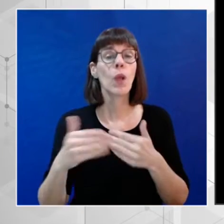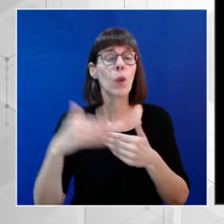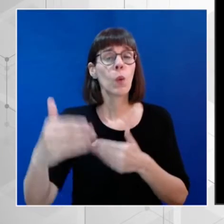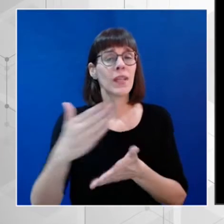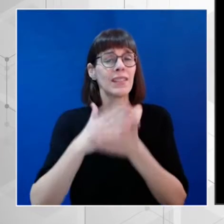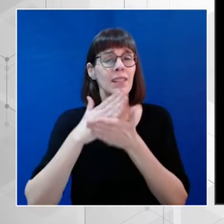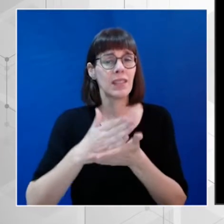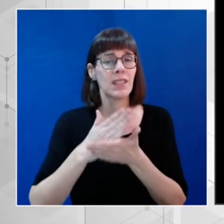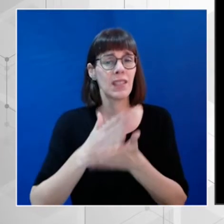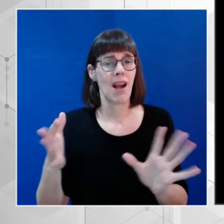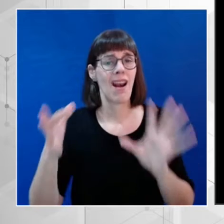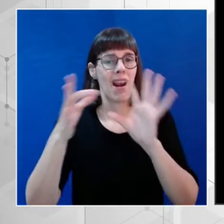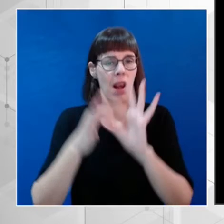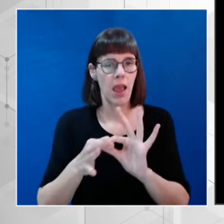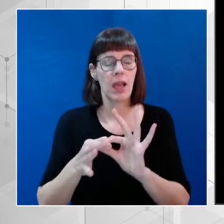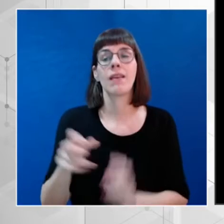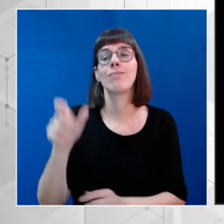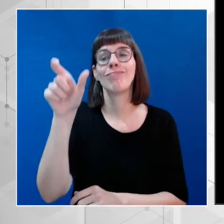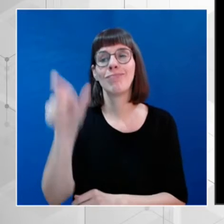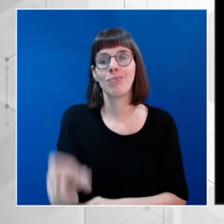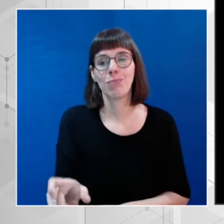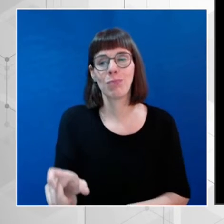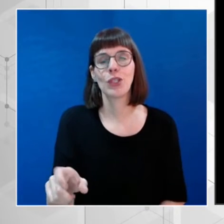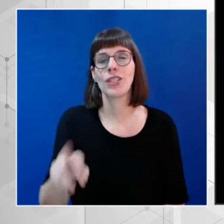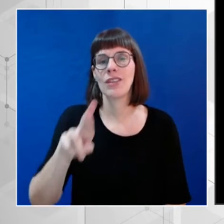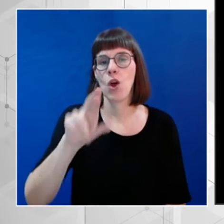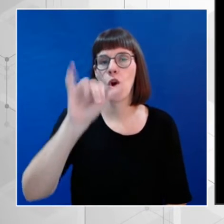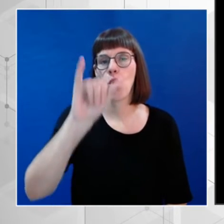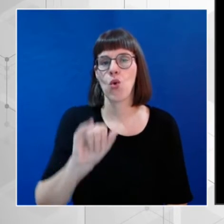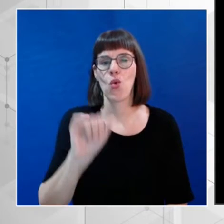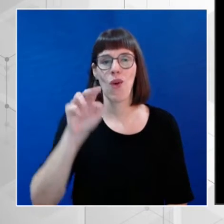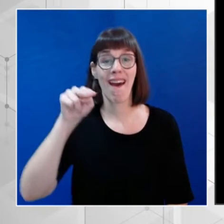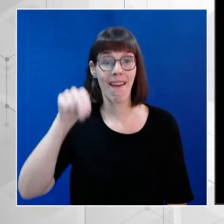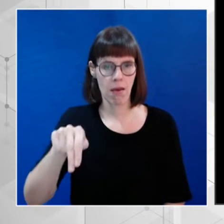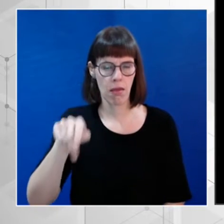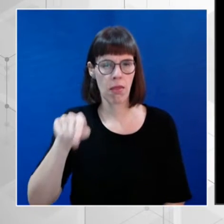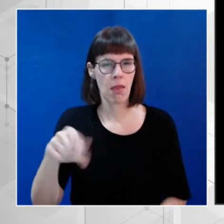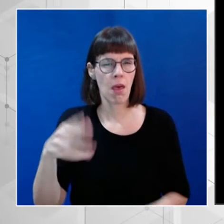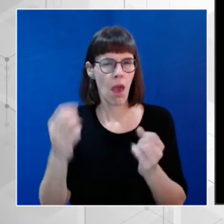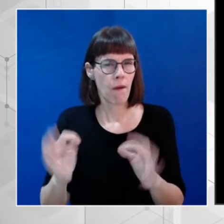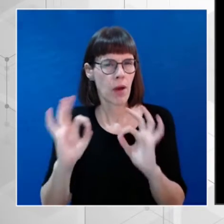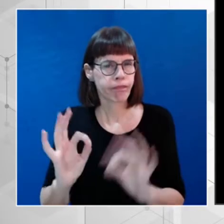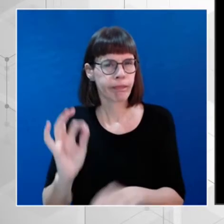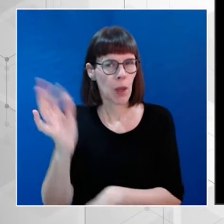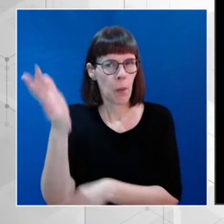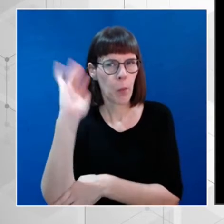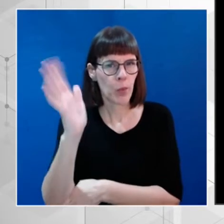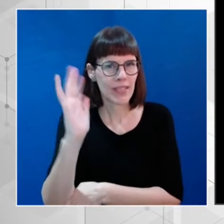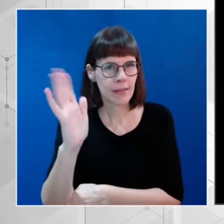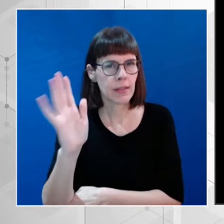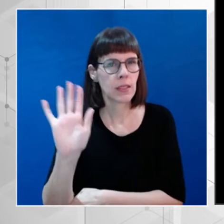fellow neurodiverse person, Ryan McLean, if you're interested in further details about how these work.